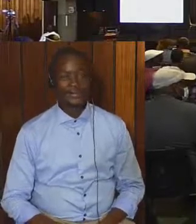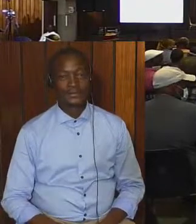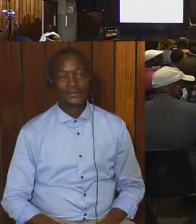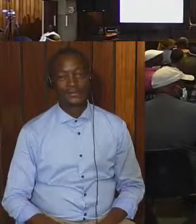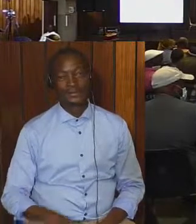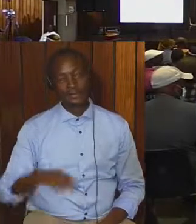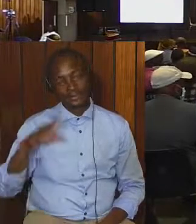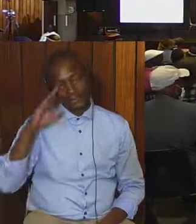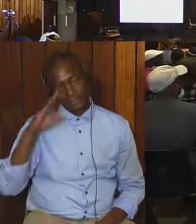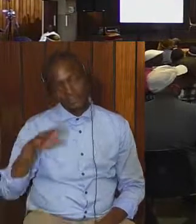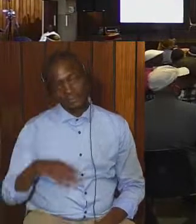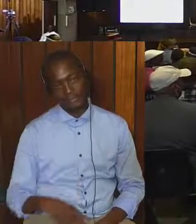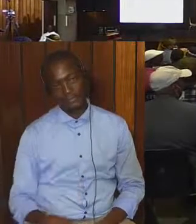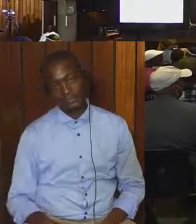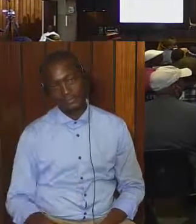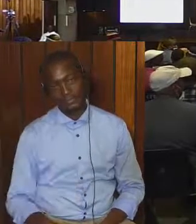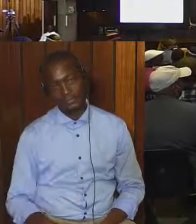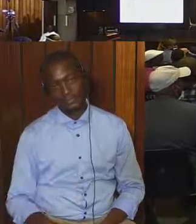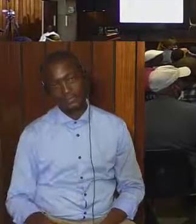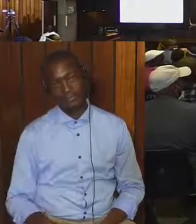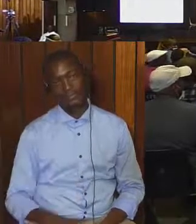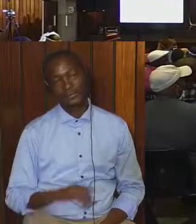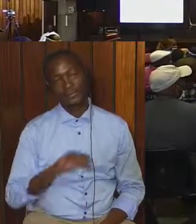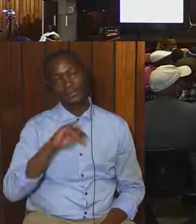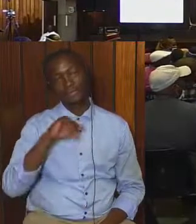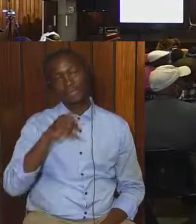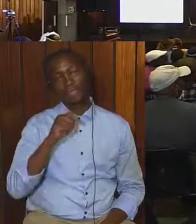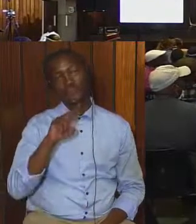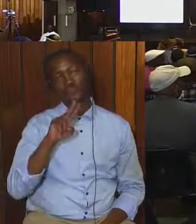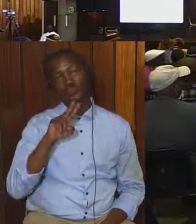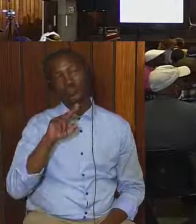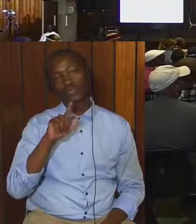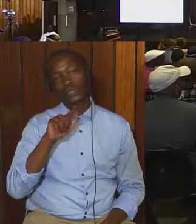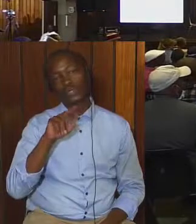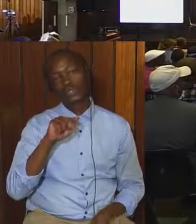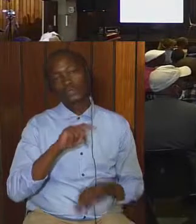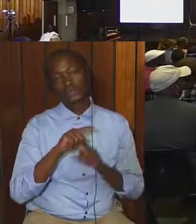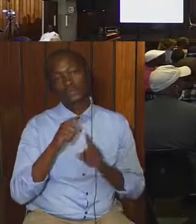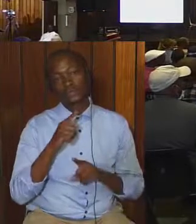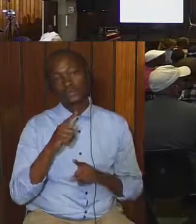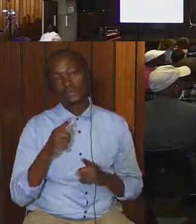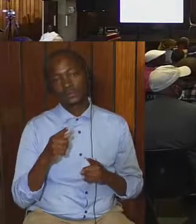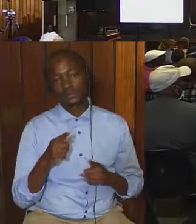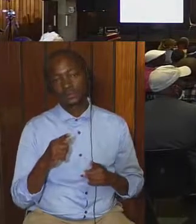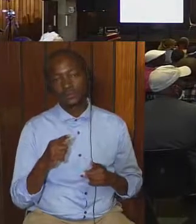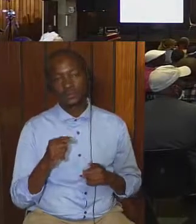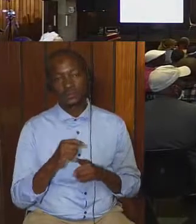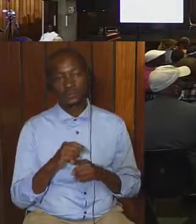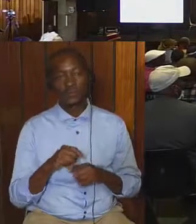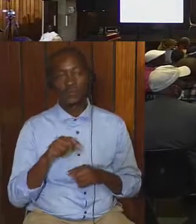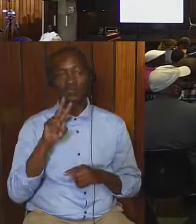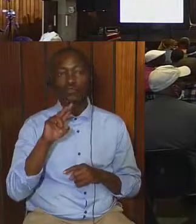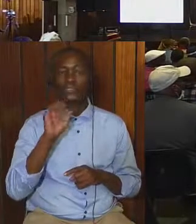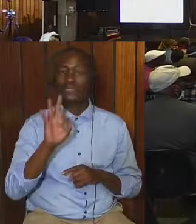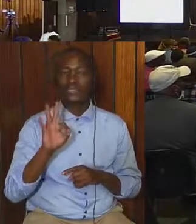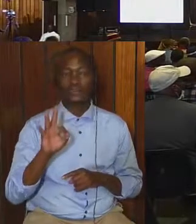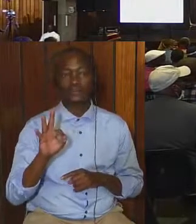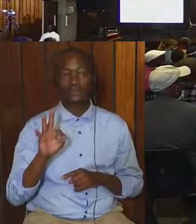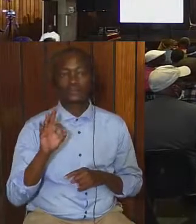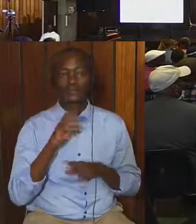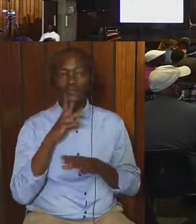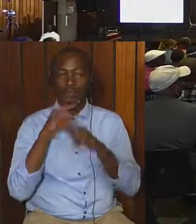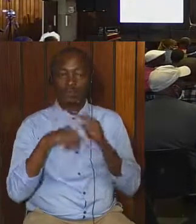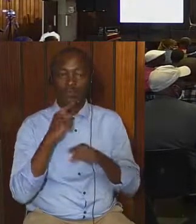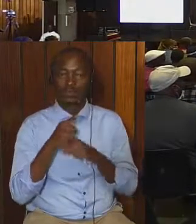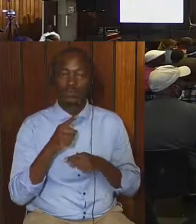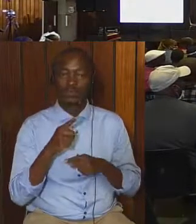Dumelang bagolo. Nna ke nna Juas Makafula ke tswa ke le Muldersdrift 23. Ke tlo bua